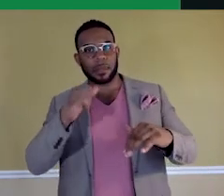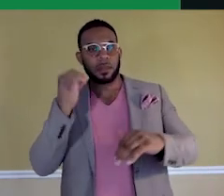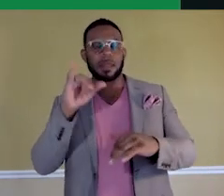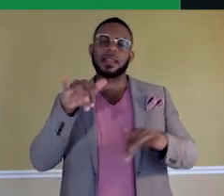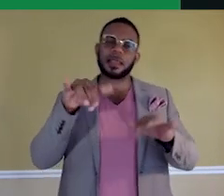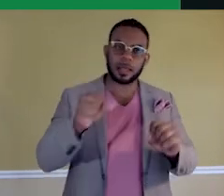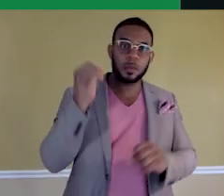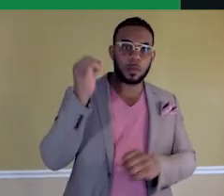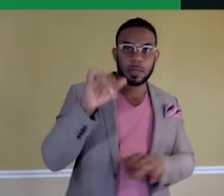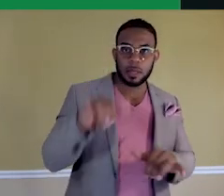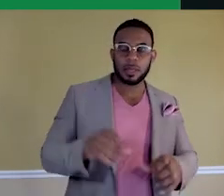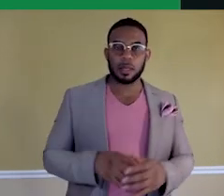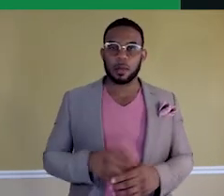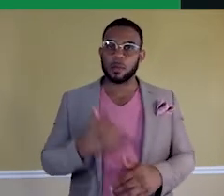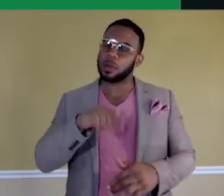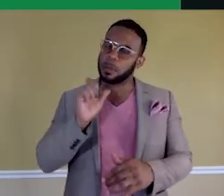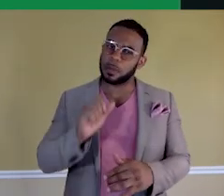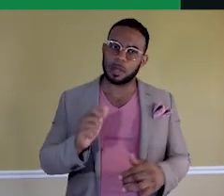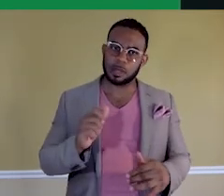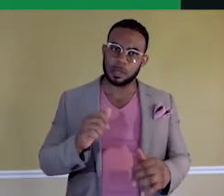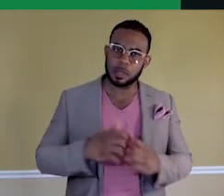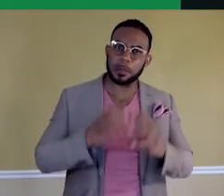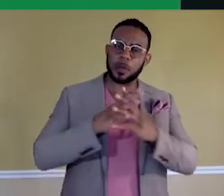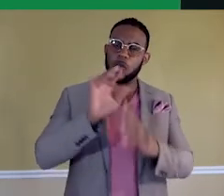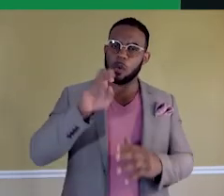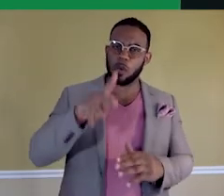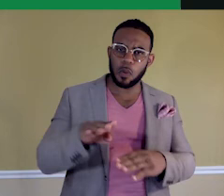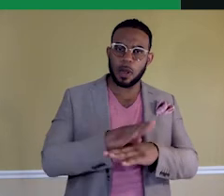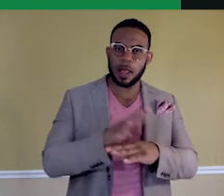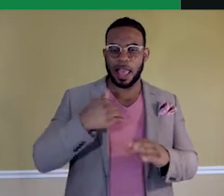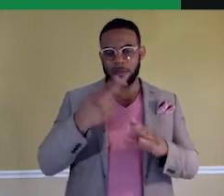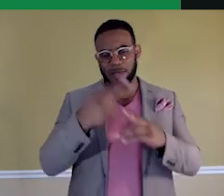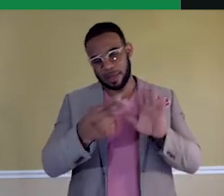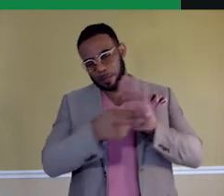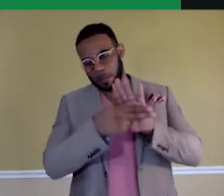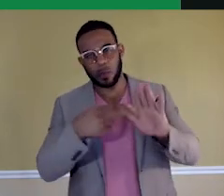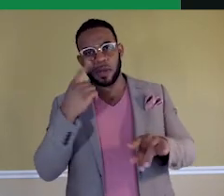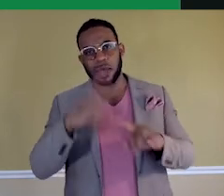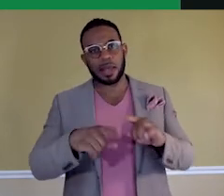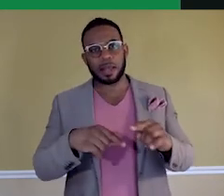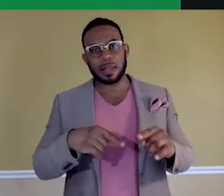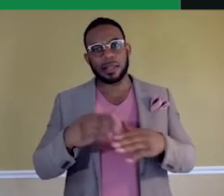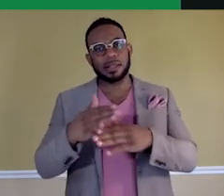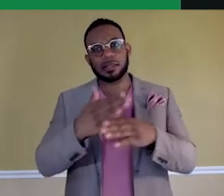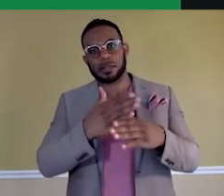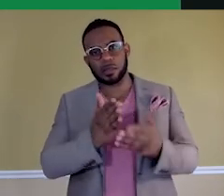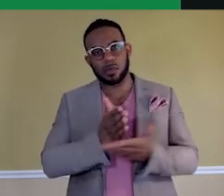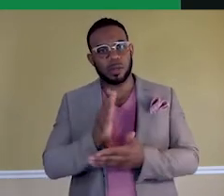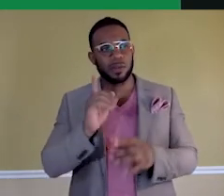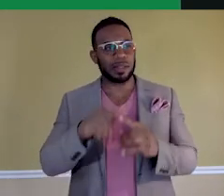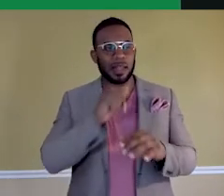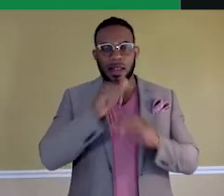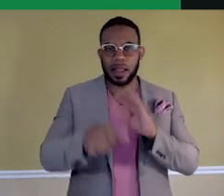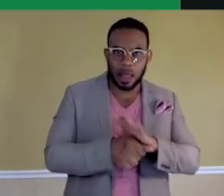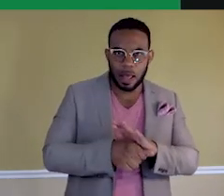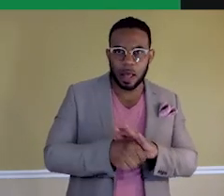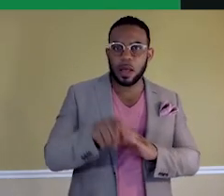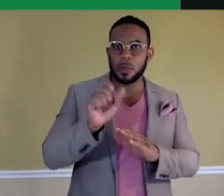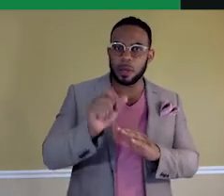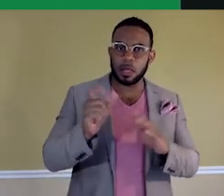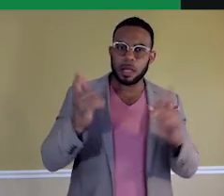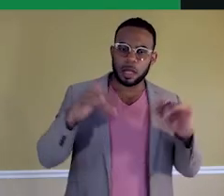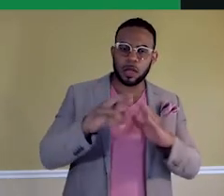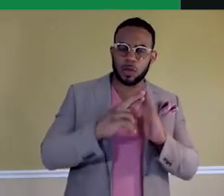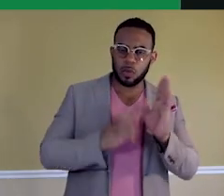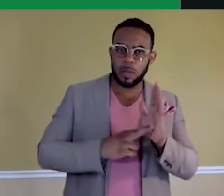Yes, protests are good, but we must build corporations that have our names on it. We cannot share rights, we cannot hide. You must come out,